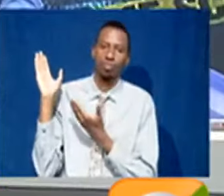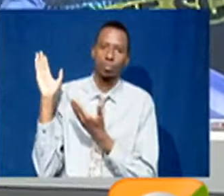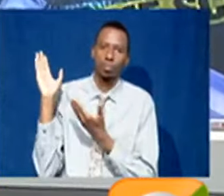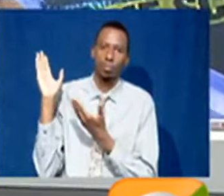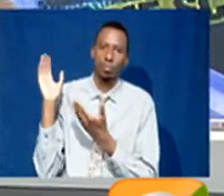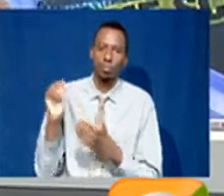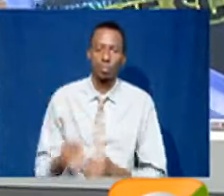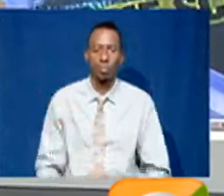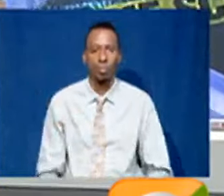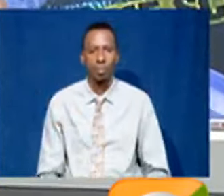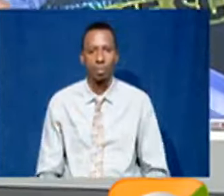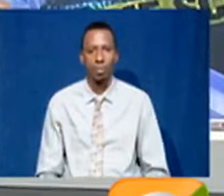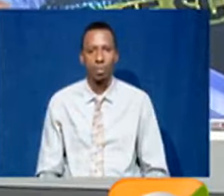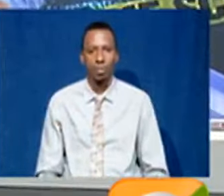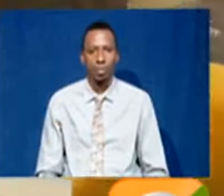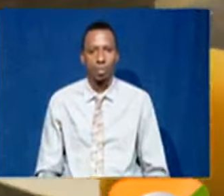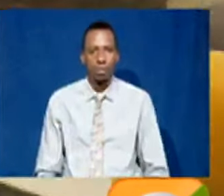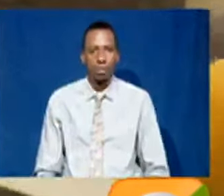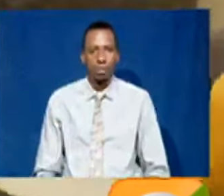disturbing development.